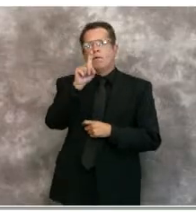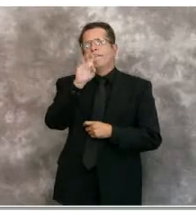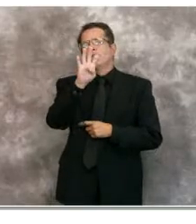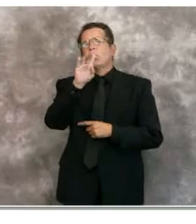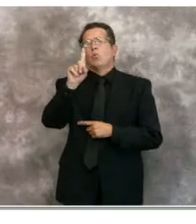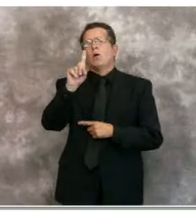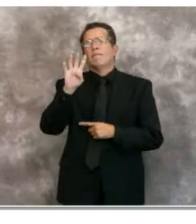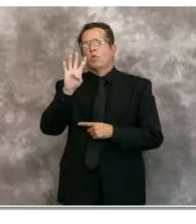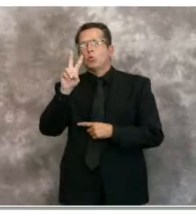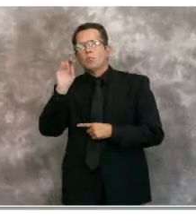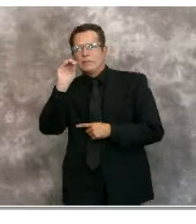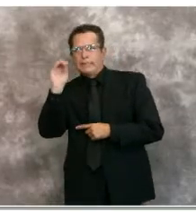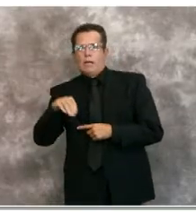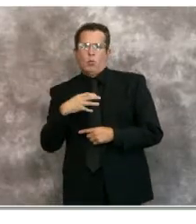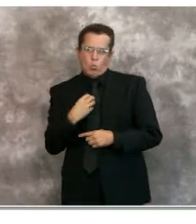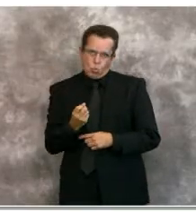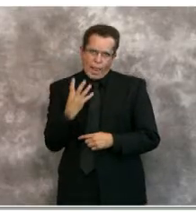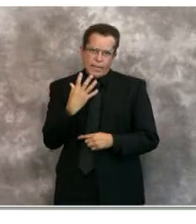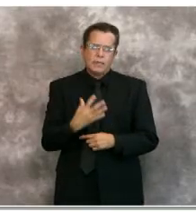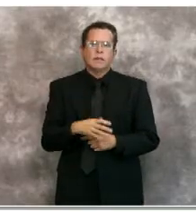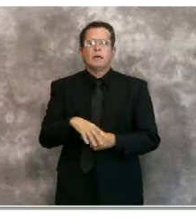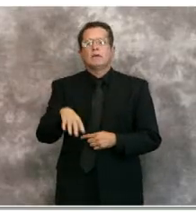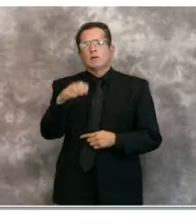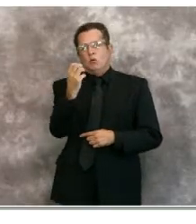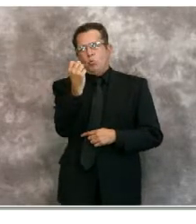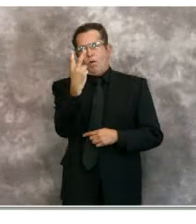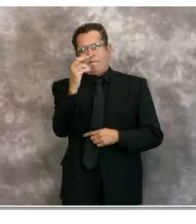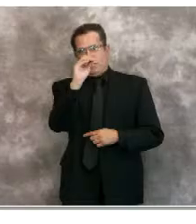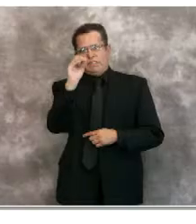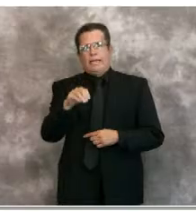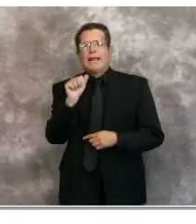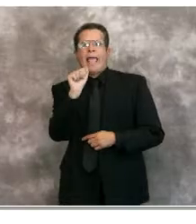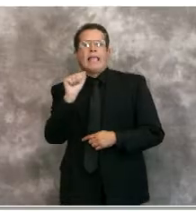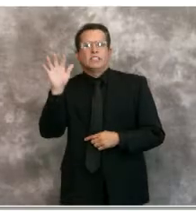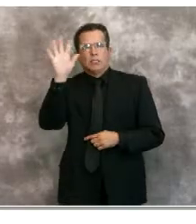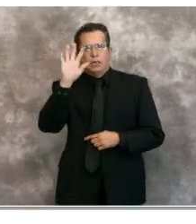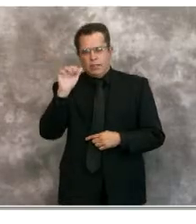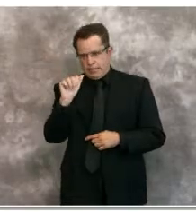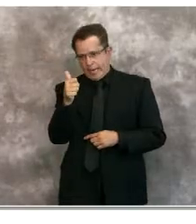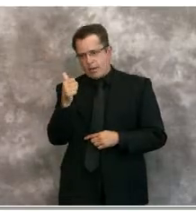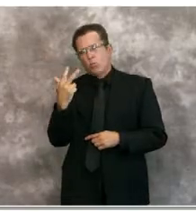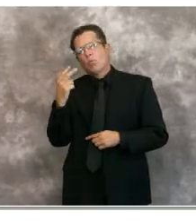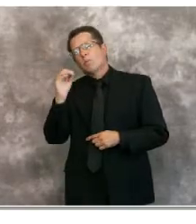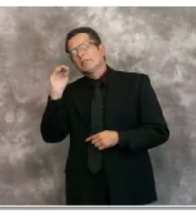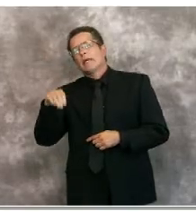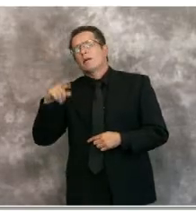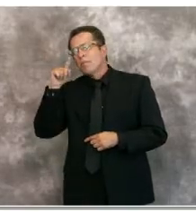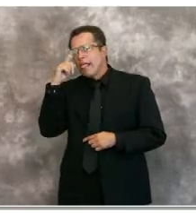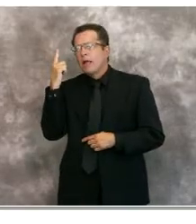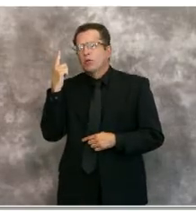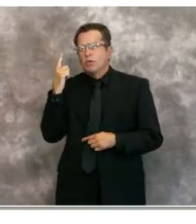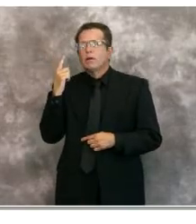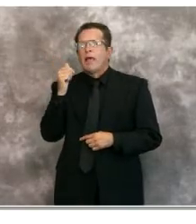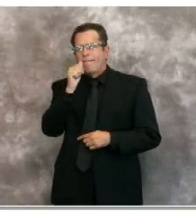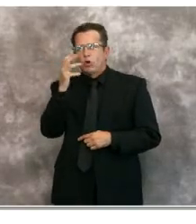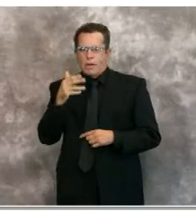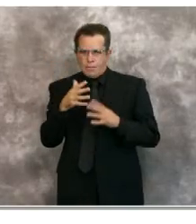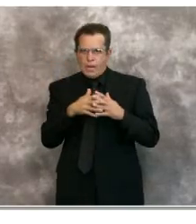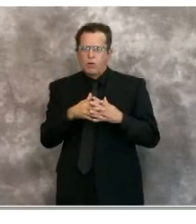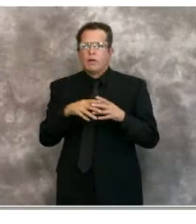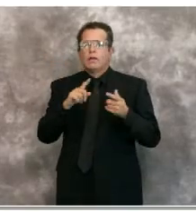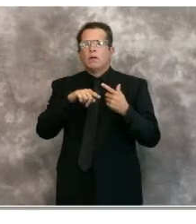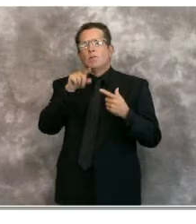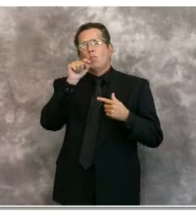or 42% are white, 41 or 12% are Asian, 10 or 3% are Black or African American, and 1